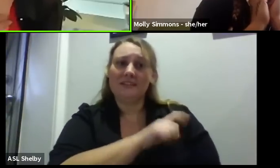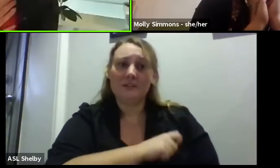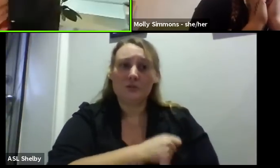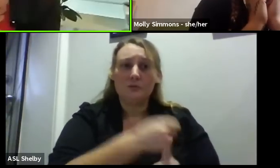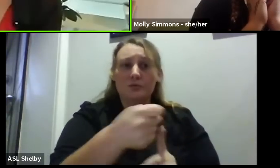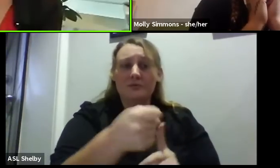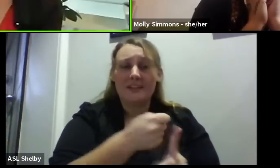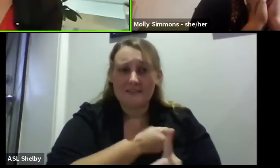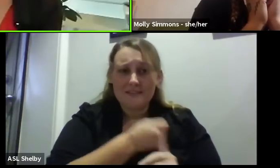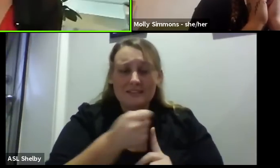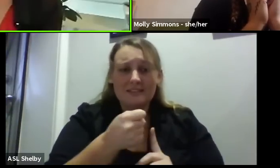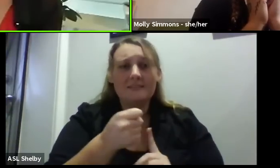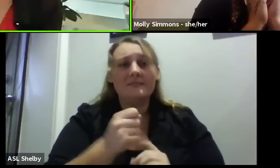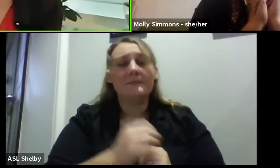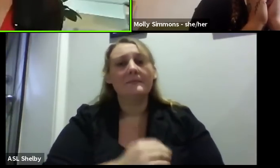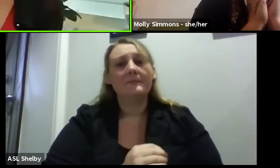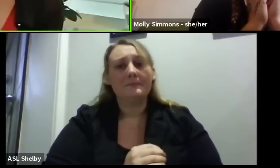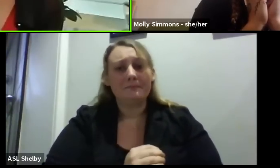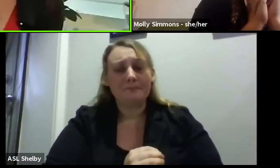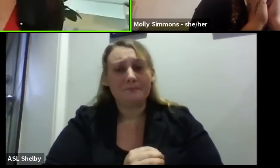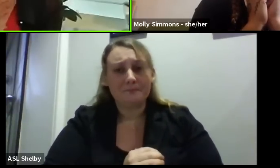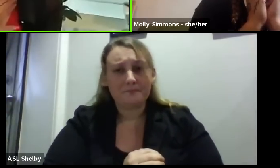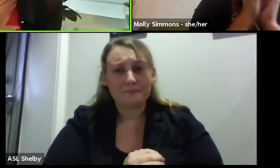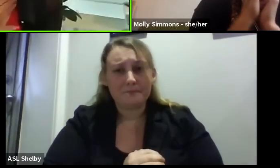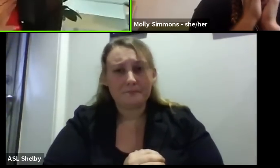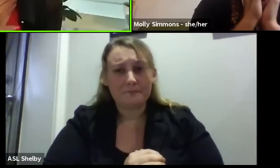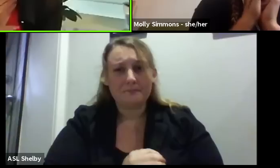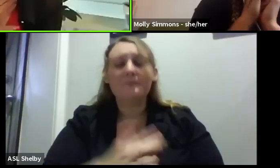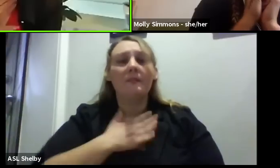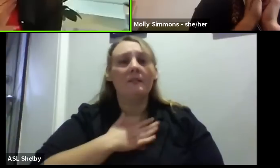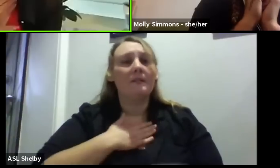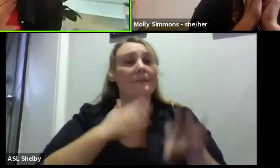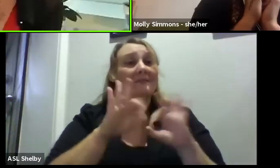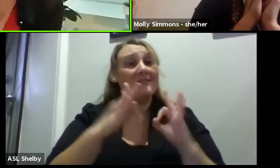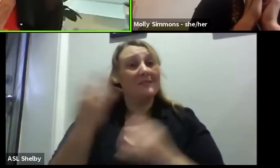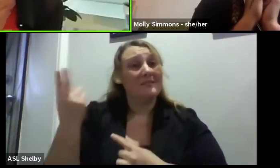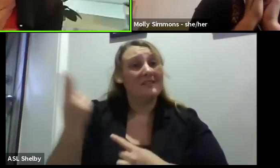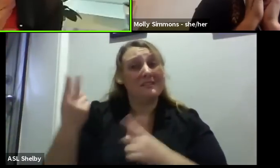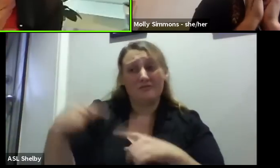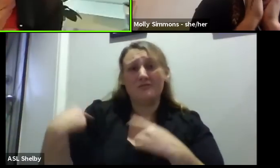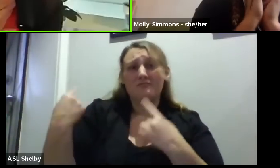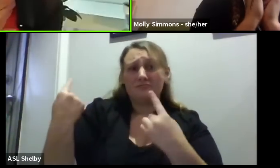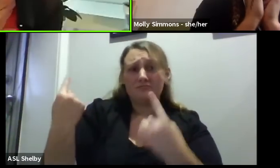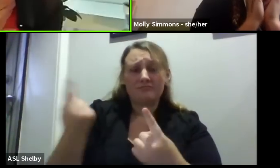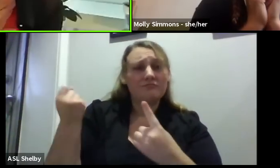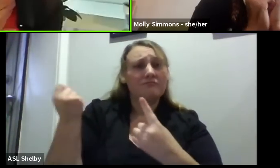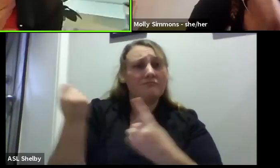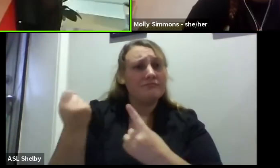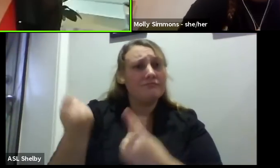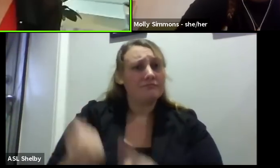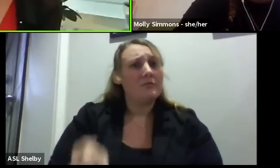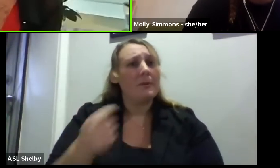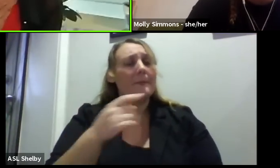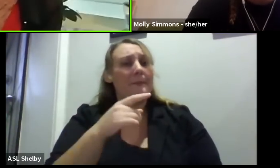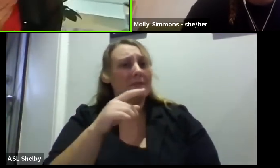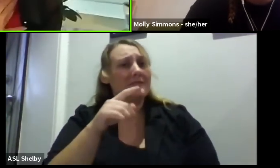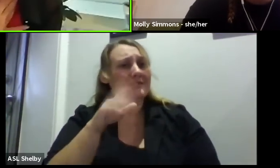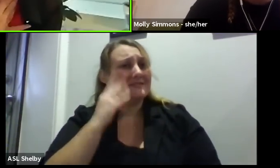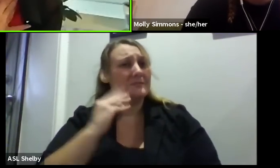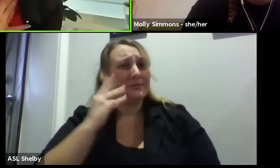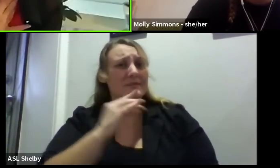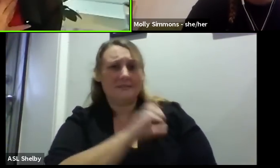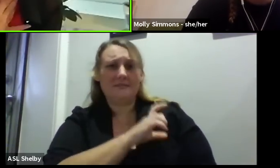First Nations and Romani person whose family and life has been irrevocably affected by racially biased policing and brutality